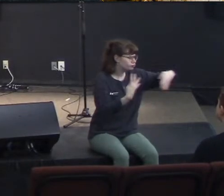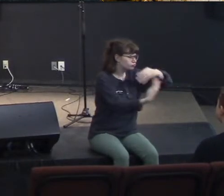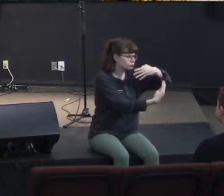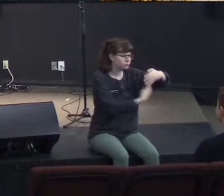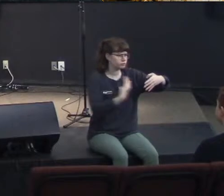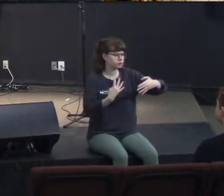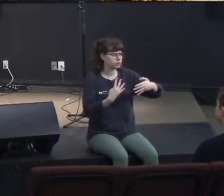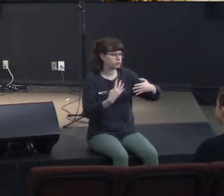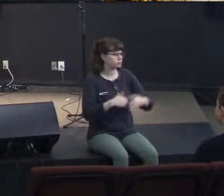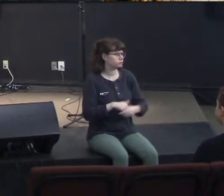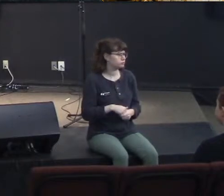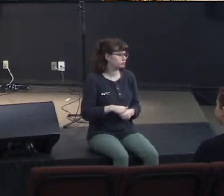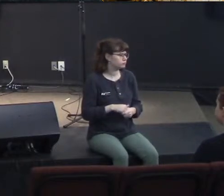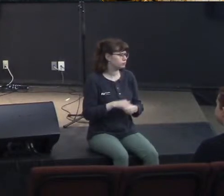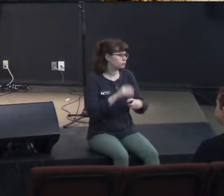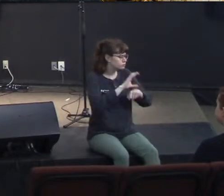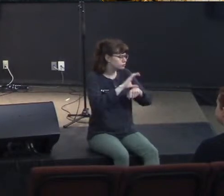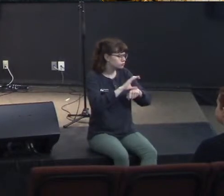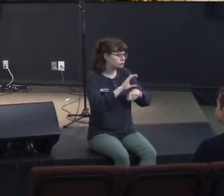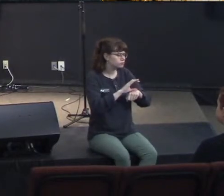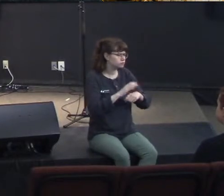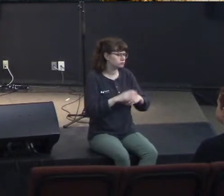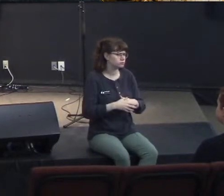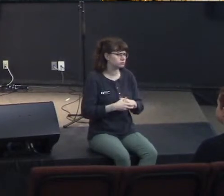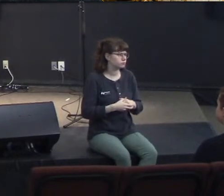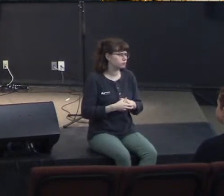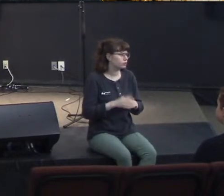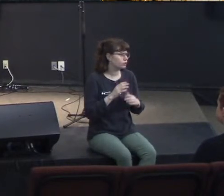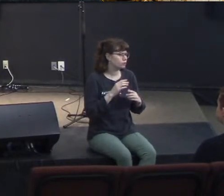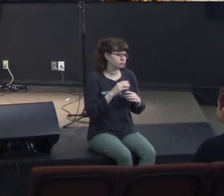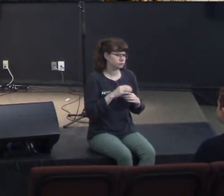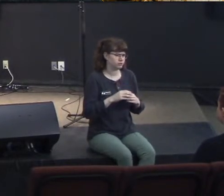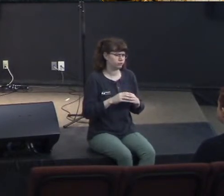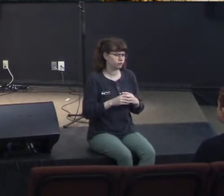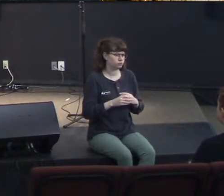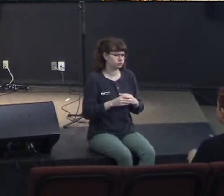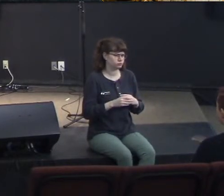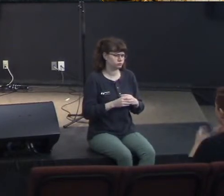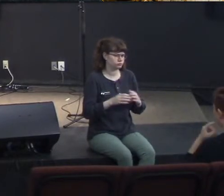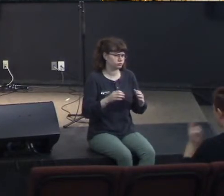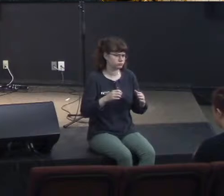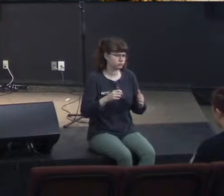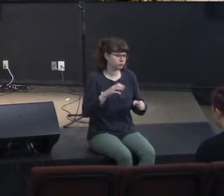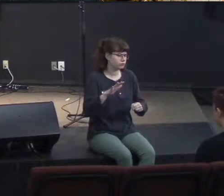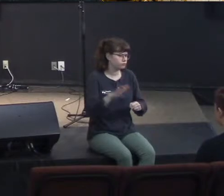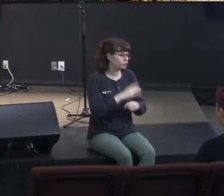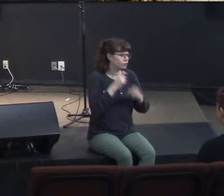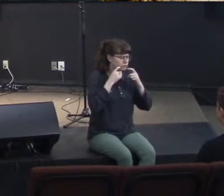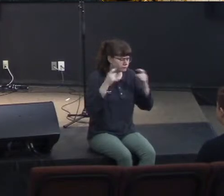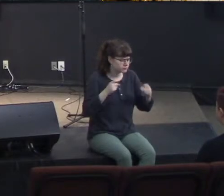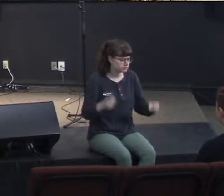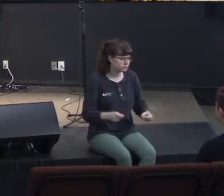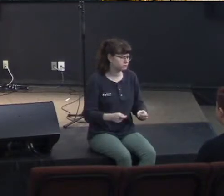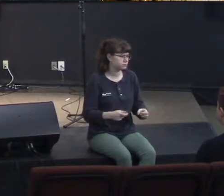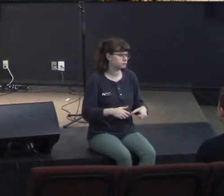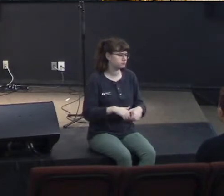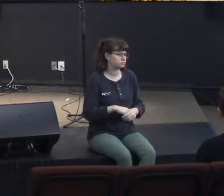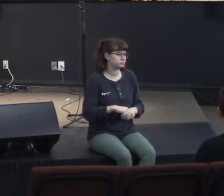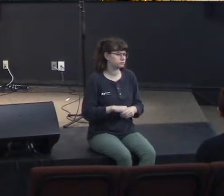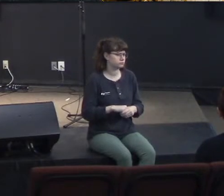these saints, God. Oh, we're sinful and we don't deserve what you give us. God,